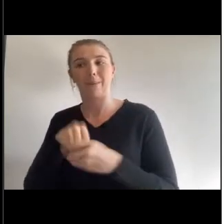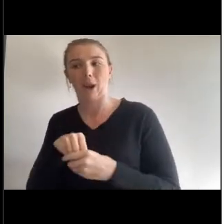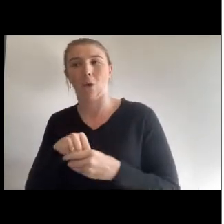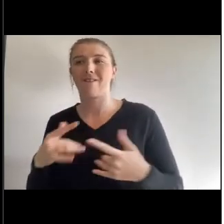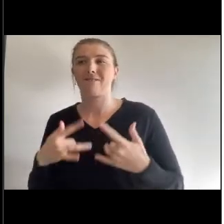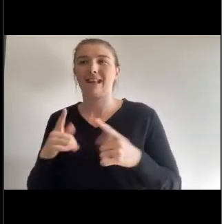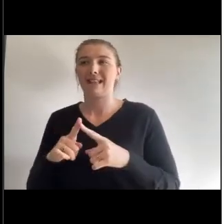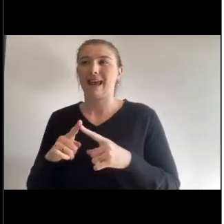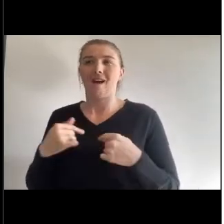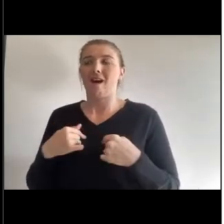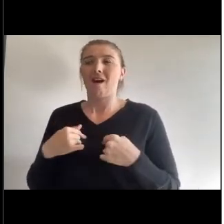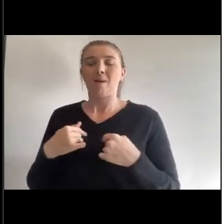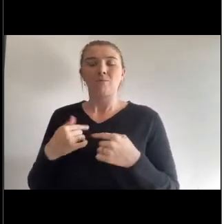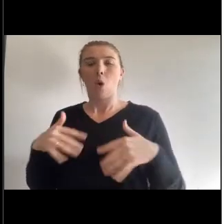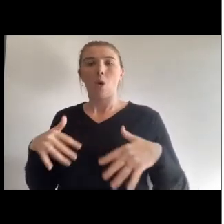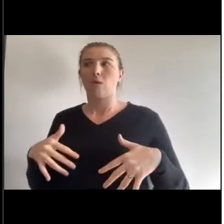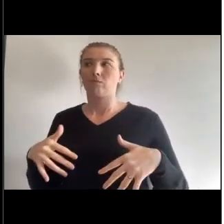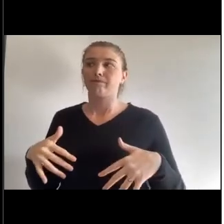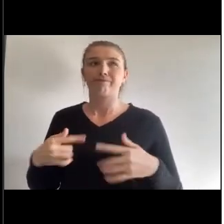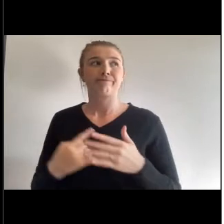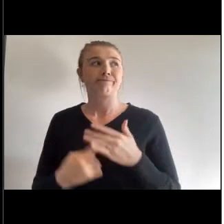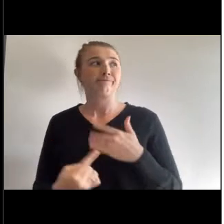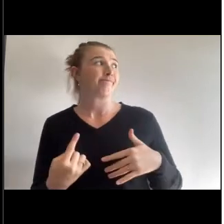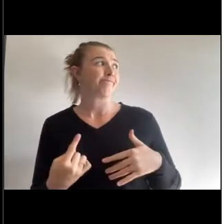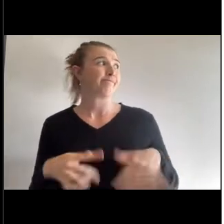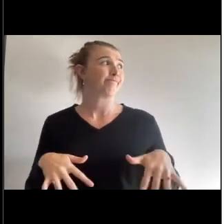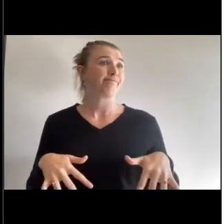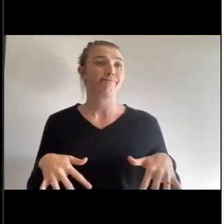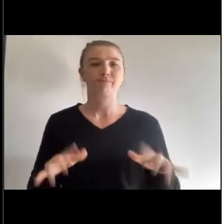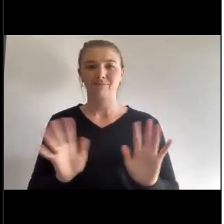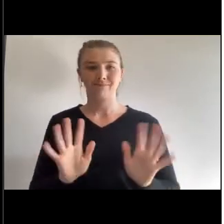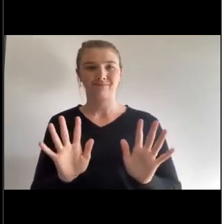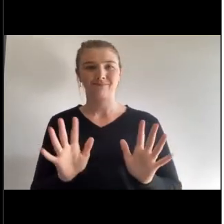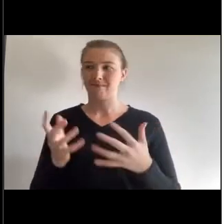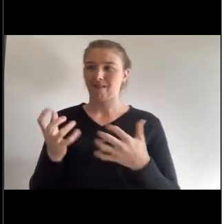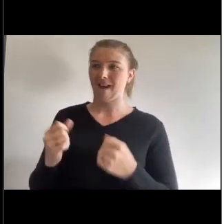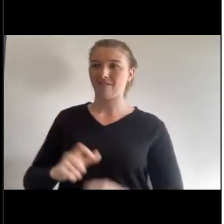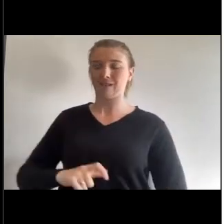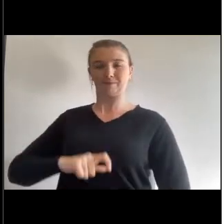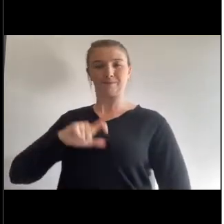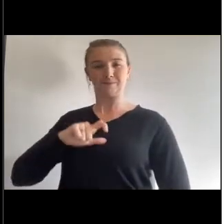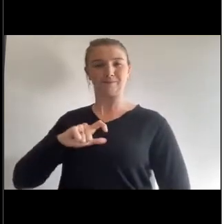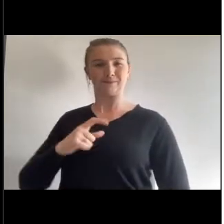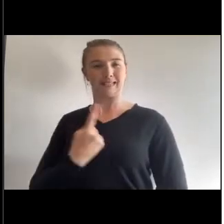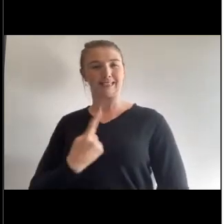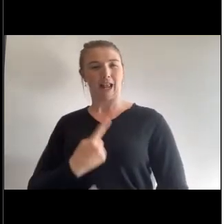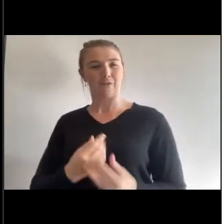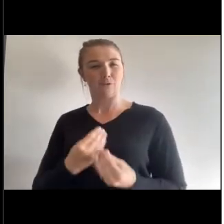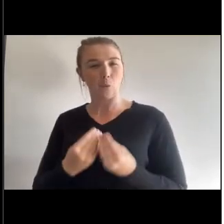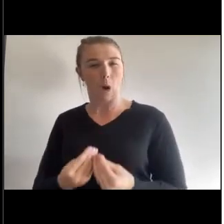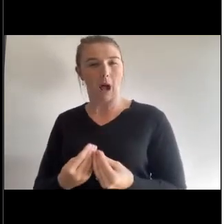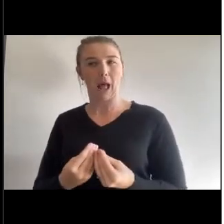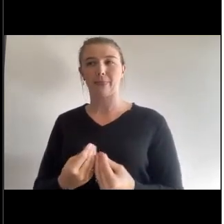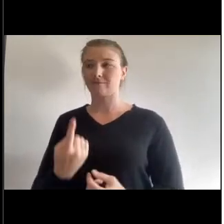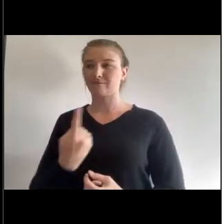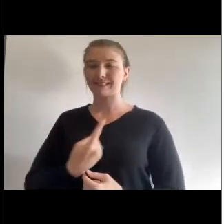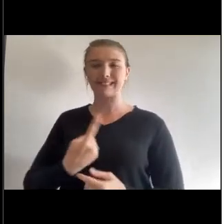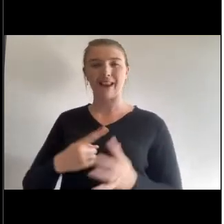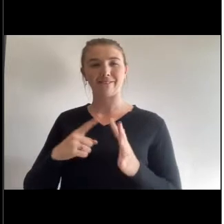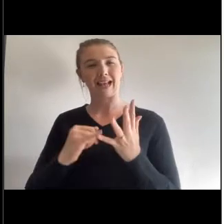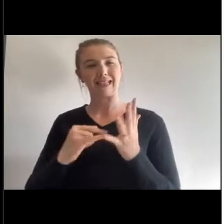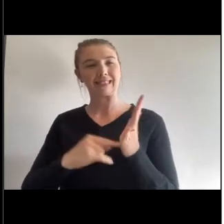got self-worth, self-esteem, as it said on this slide, self-confidence, that you're part of a group that provides